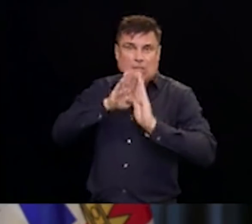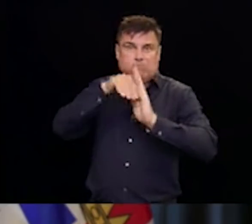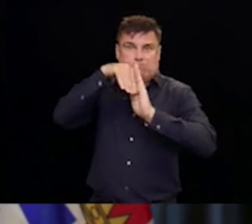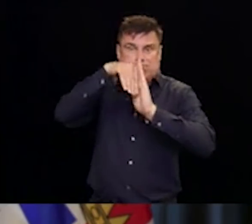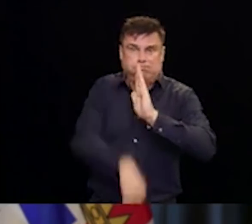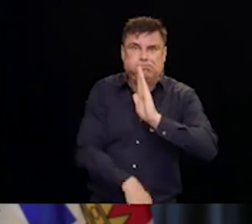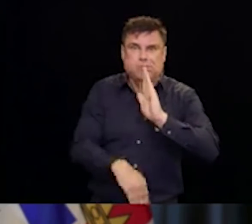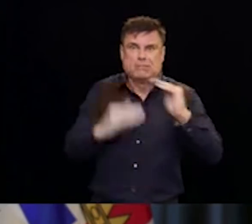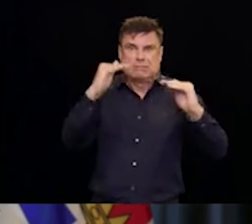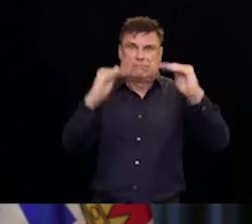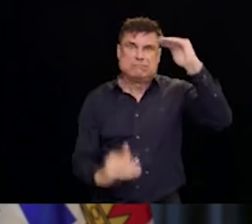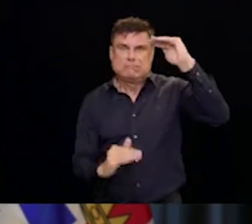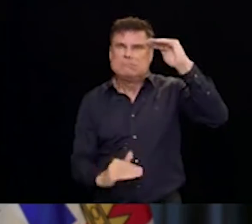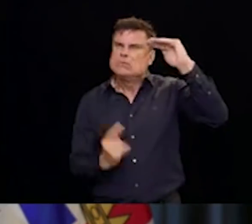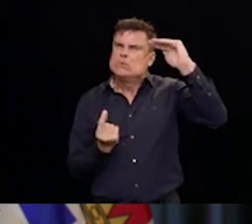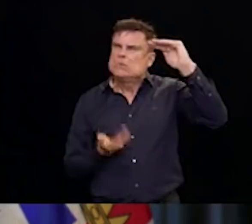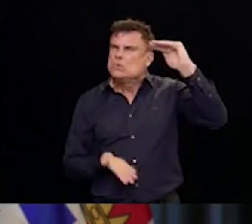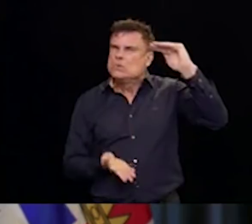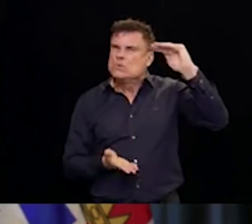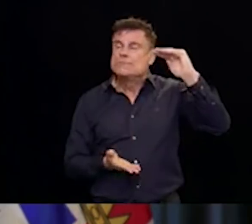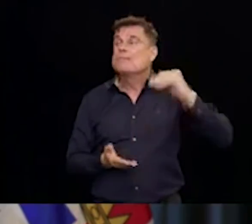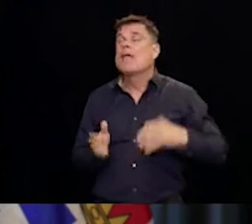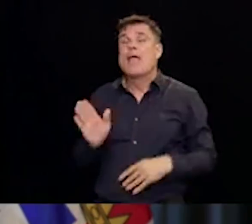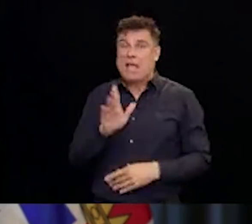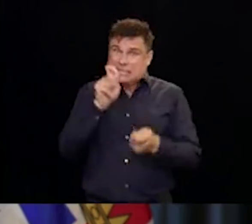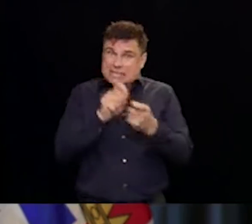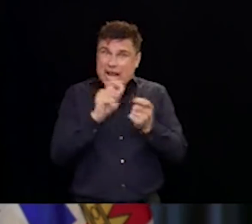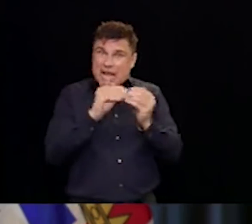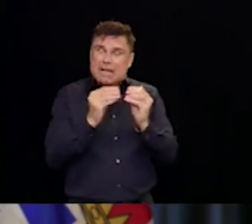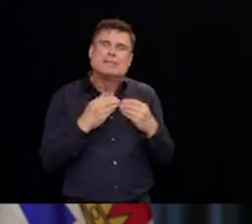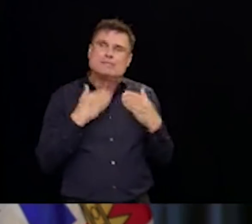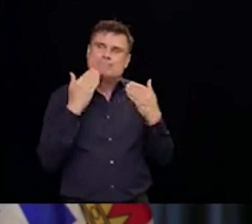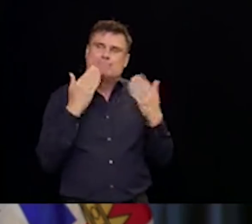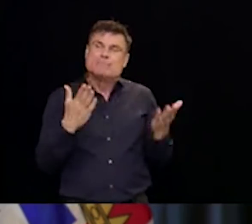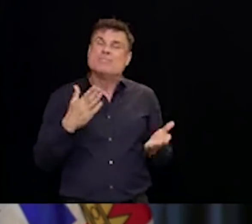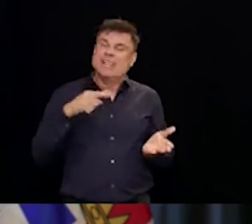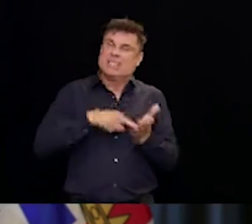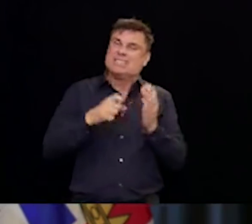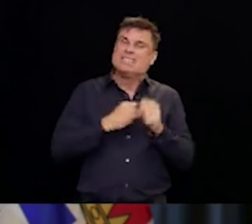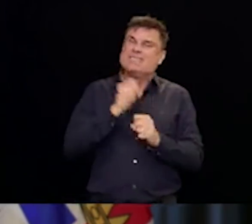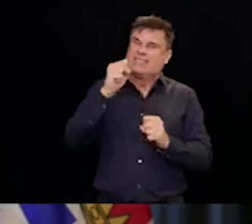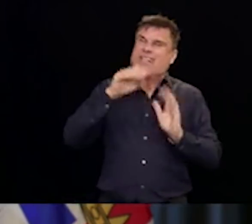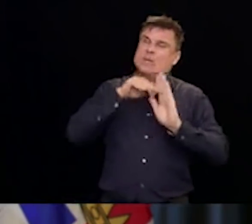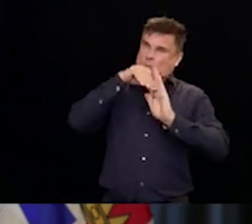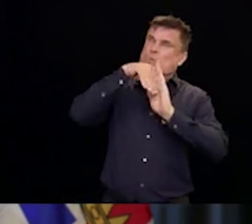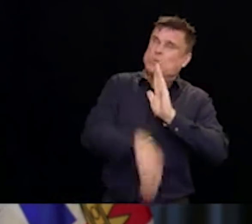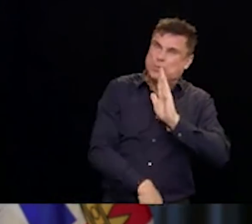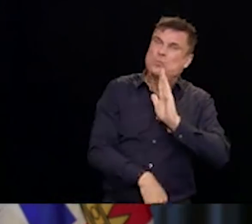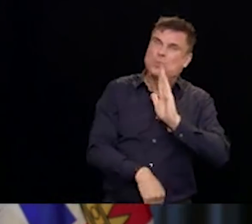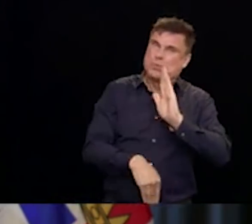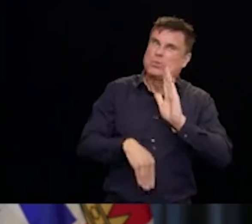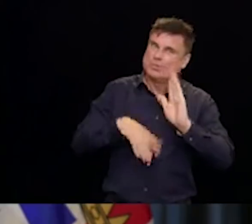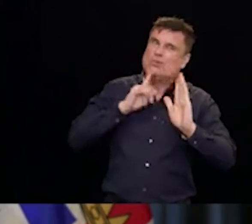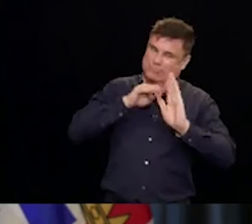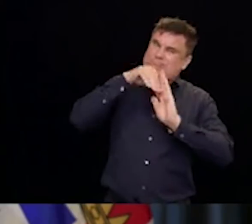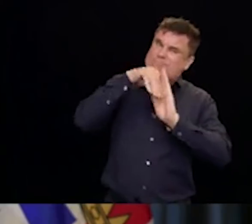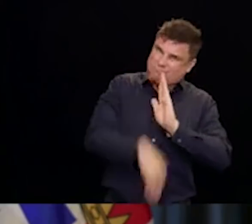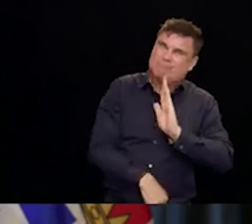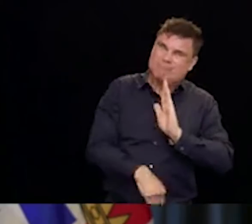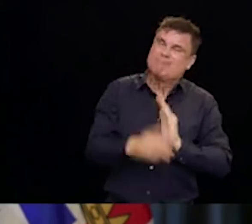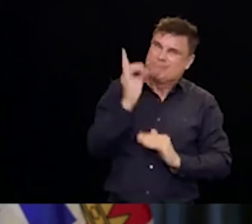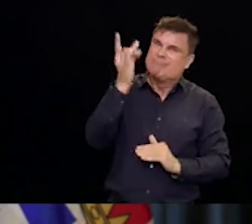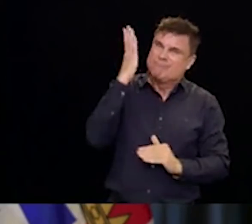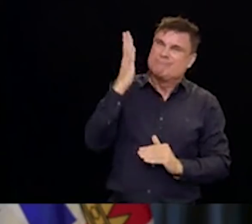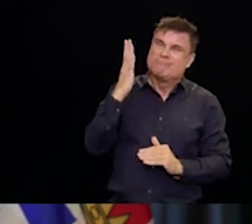state in the union below us, and nations around the world. This has been catastrophic for globalism. It's